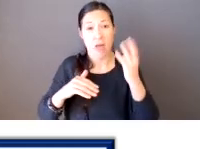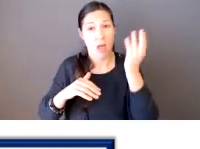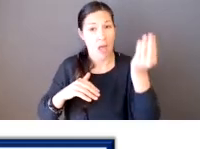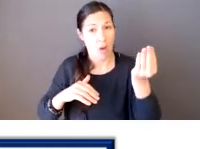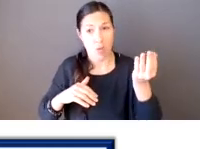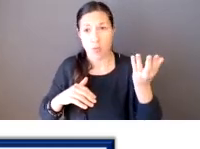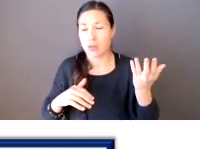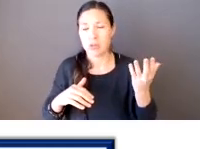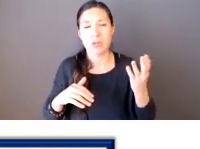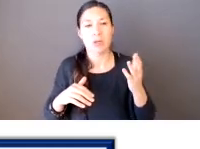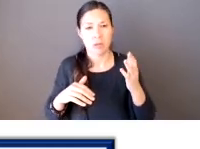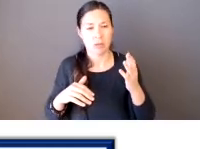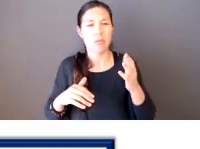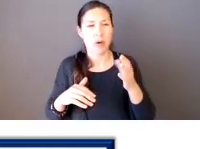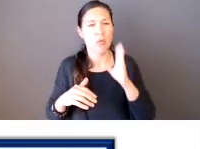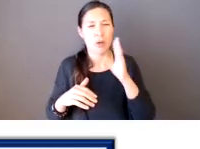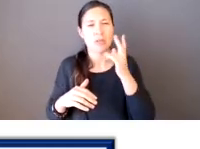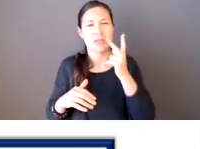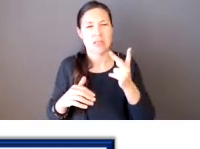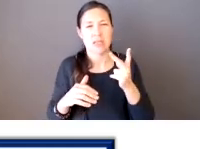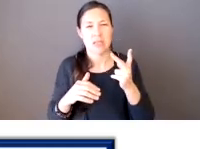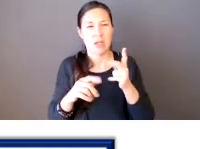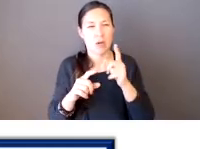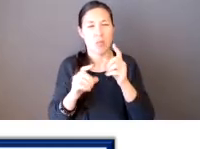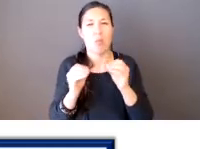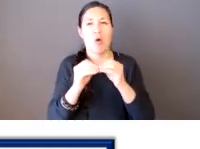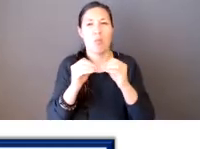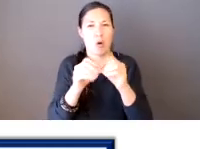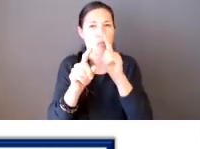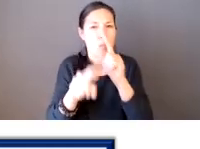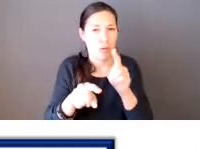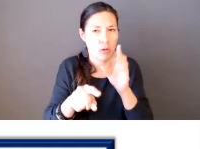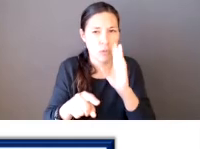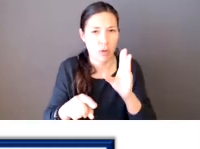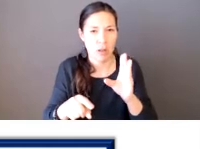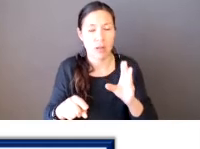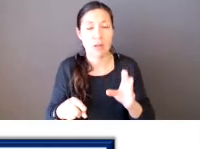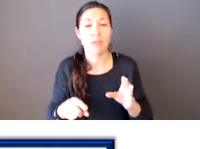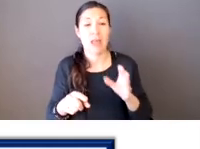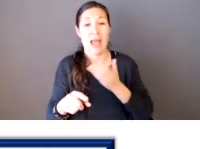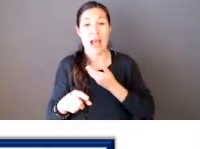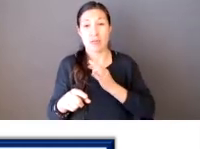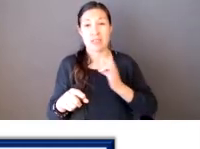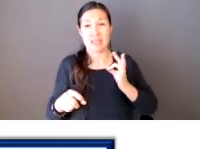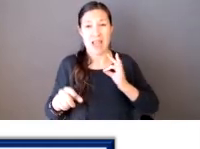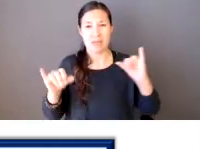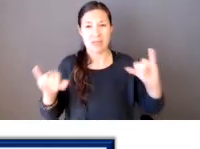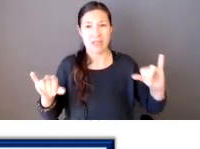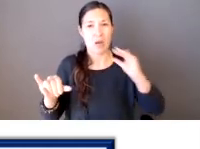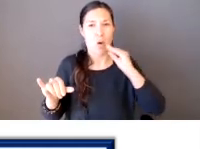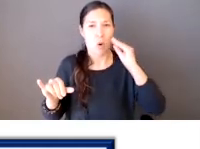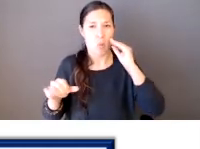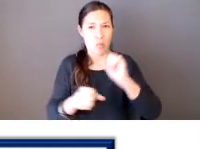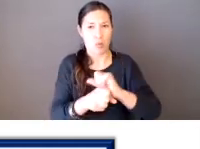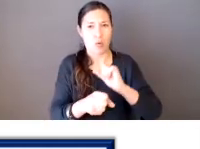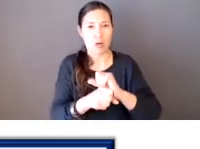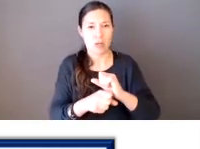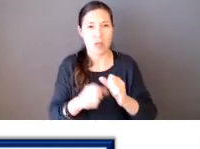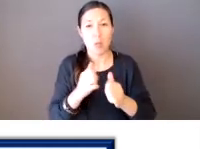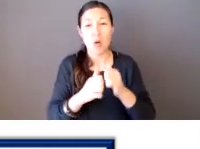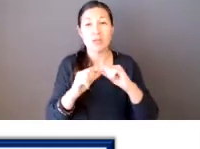up. And as I mentioned before, the hotline staff are still remote. Most of our agencies are still remote as